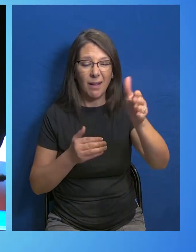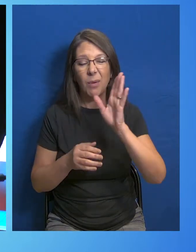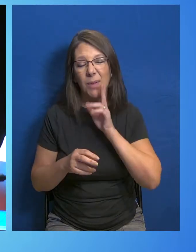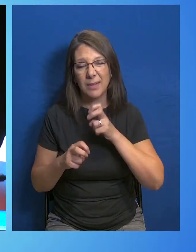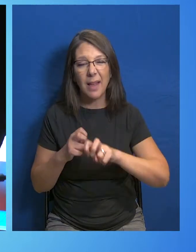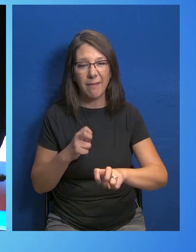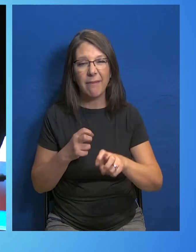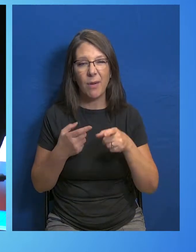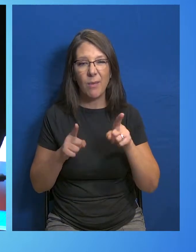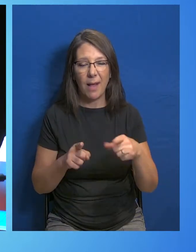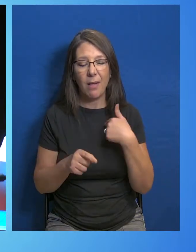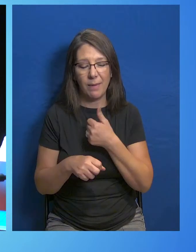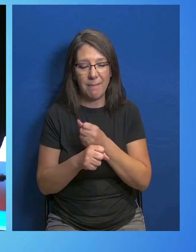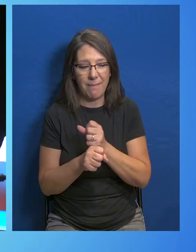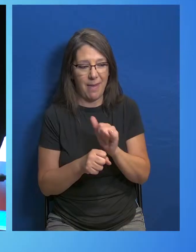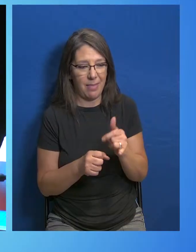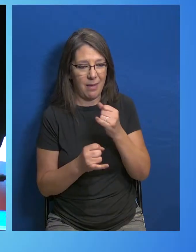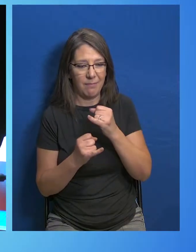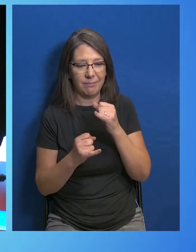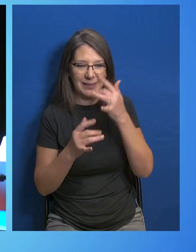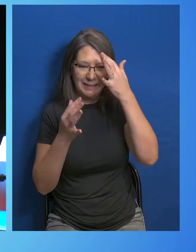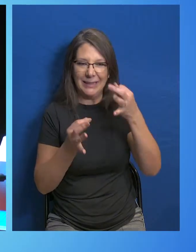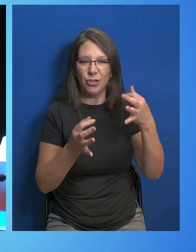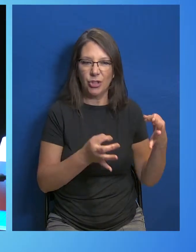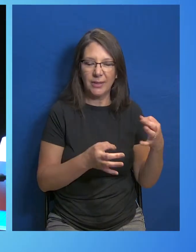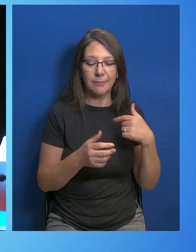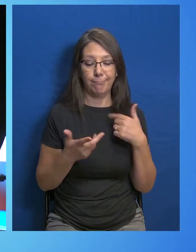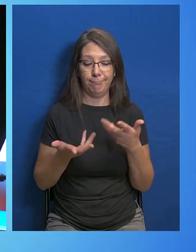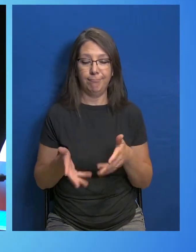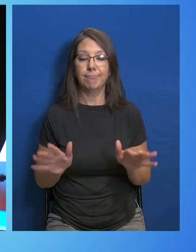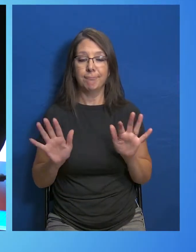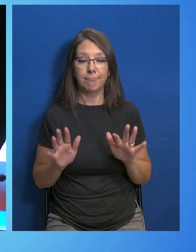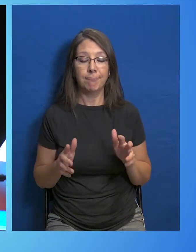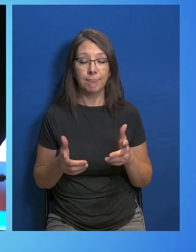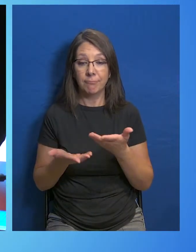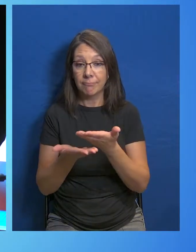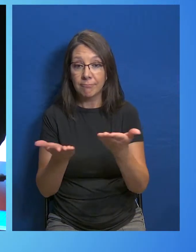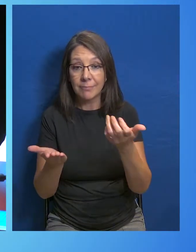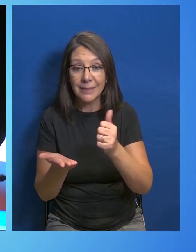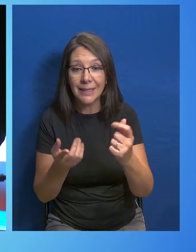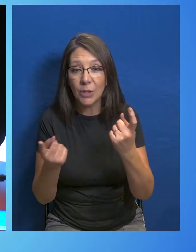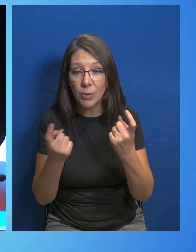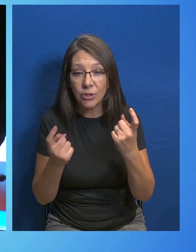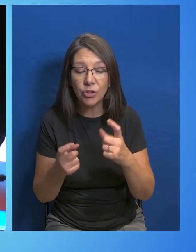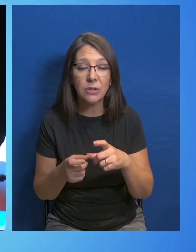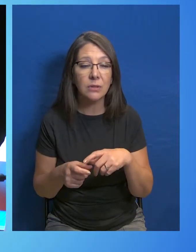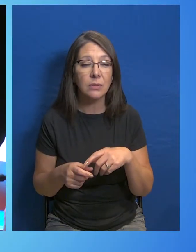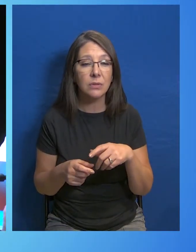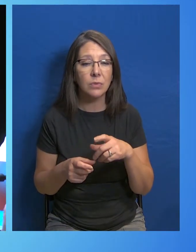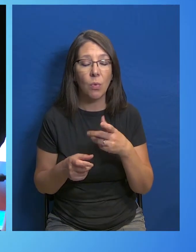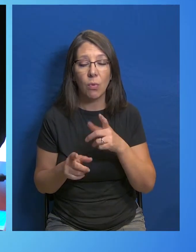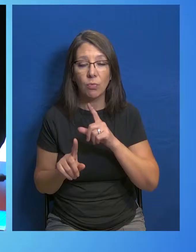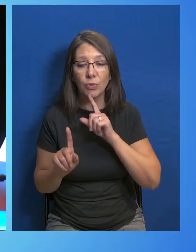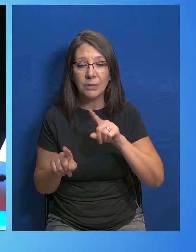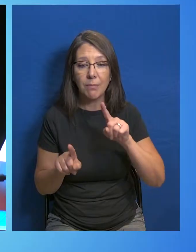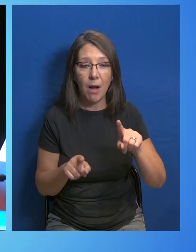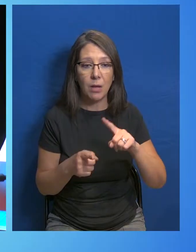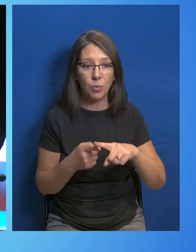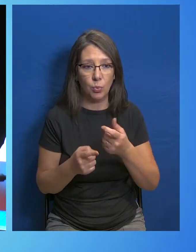So that wraps up my report. I'm open to answer any questions or respond to any comments you may have.